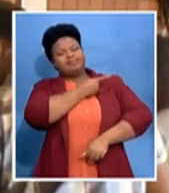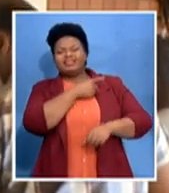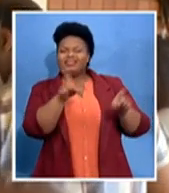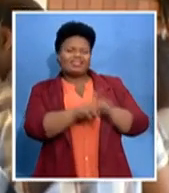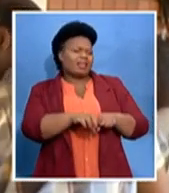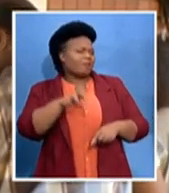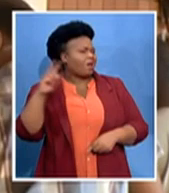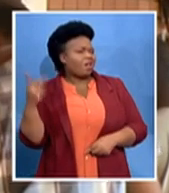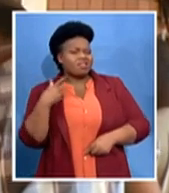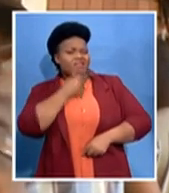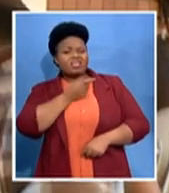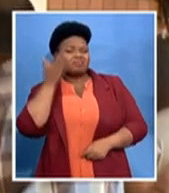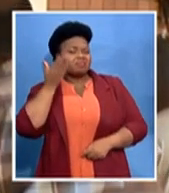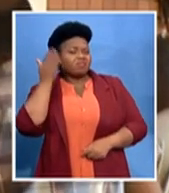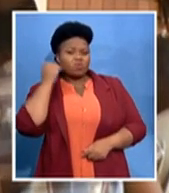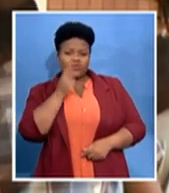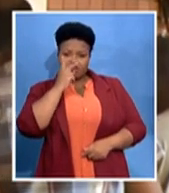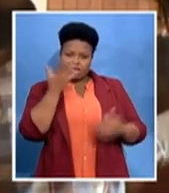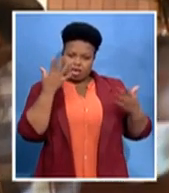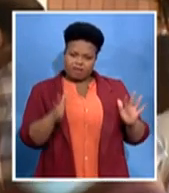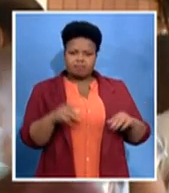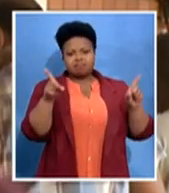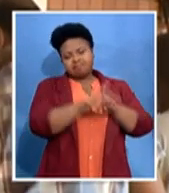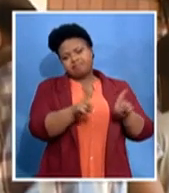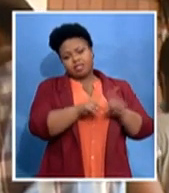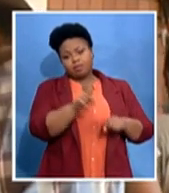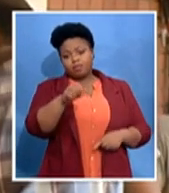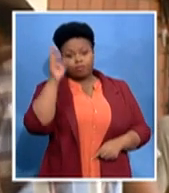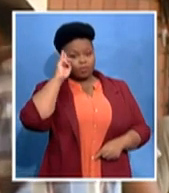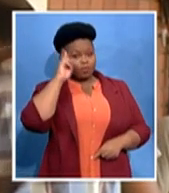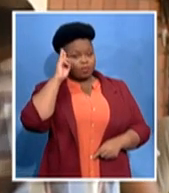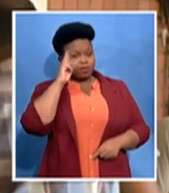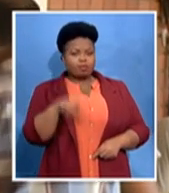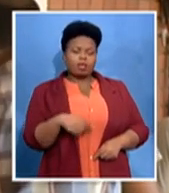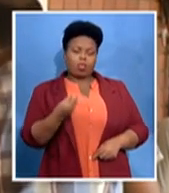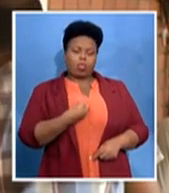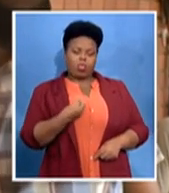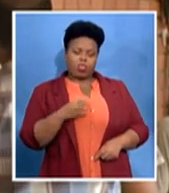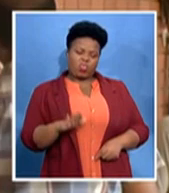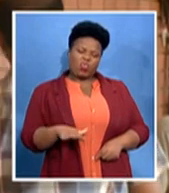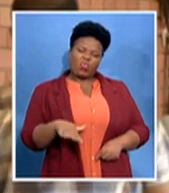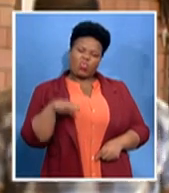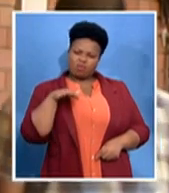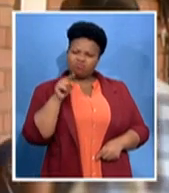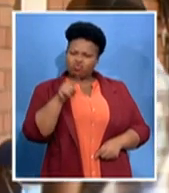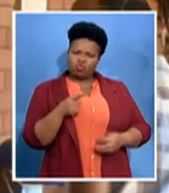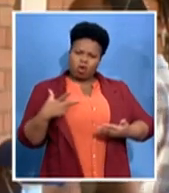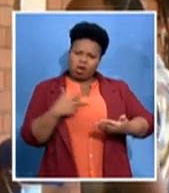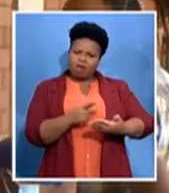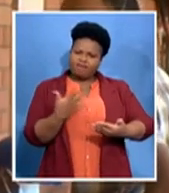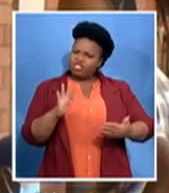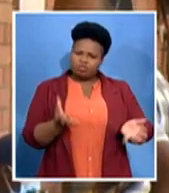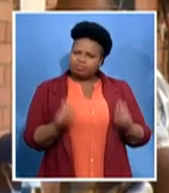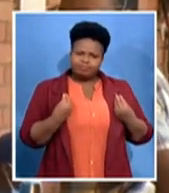part. You will remember as well, as a young kid, you had vaccinations, and we also have other vaccines that we are